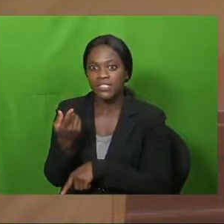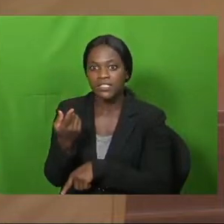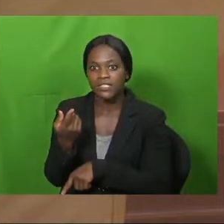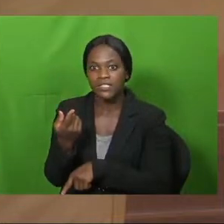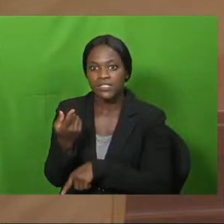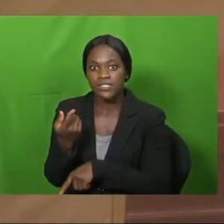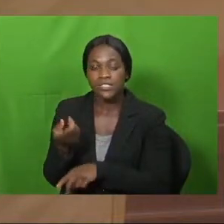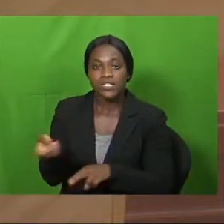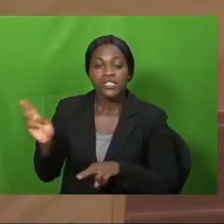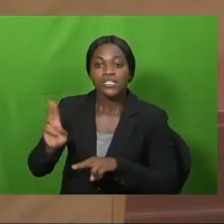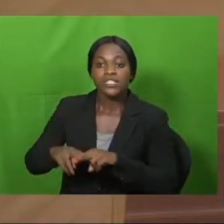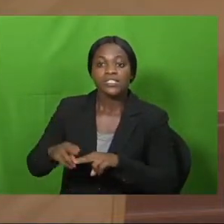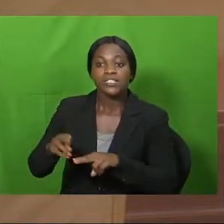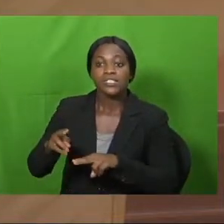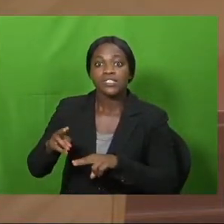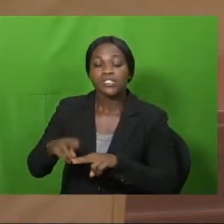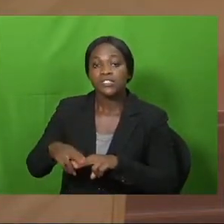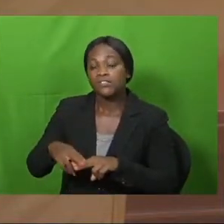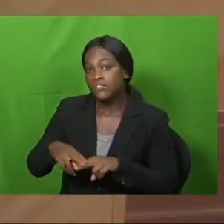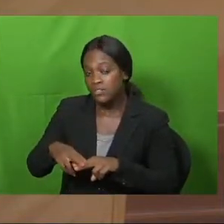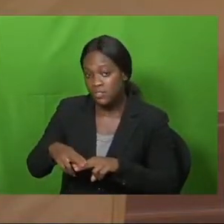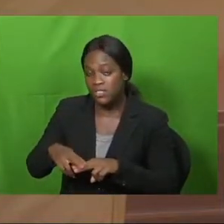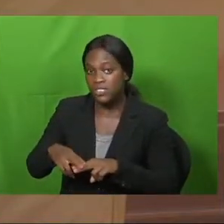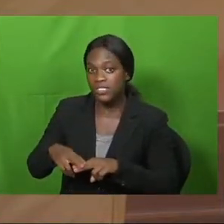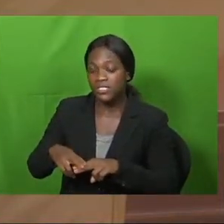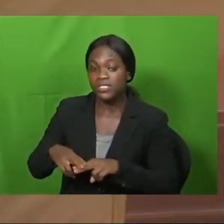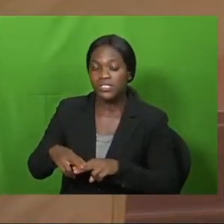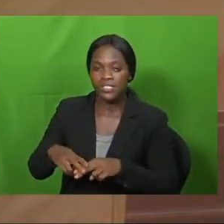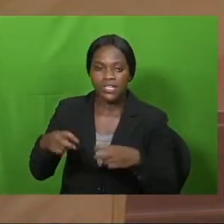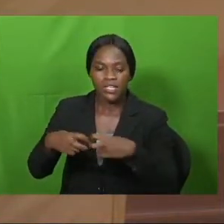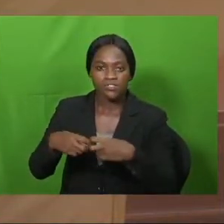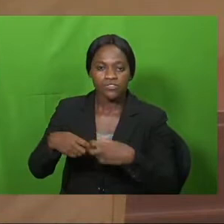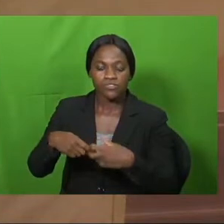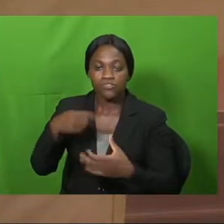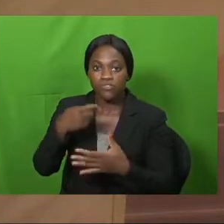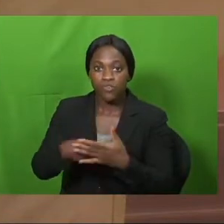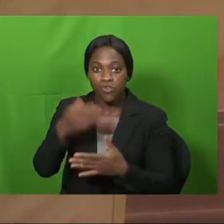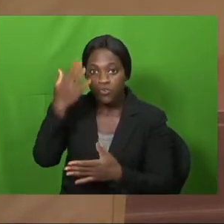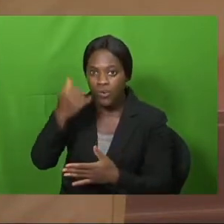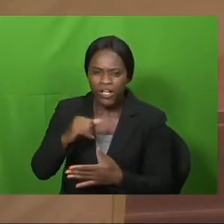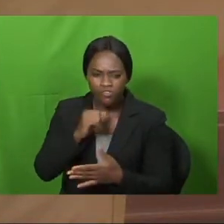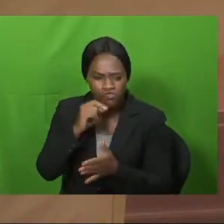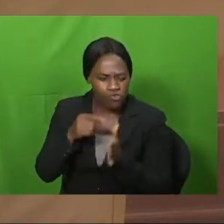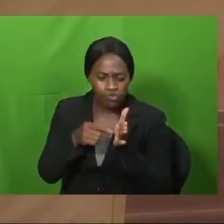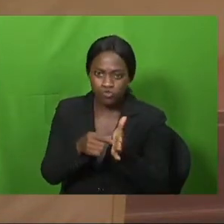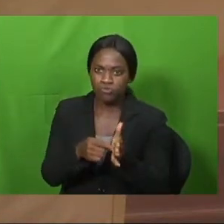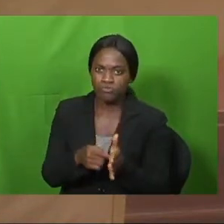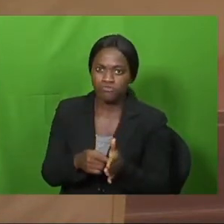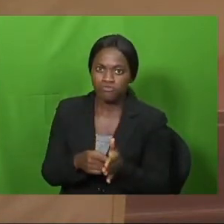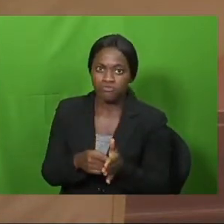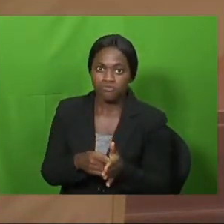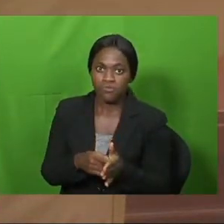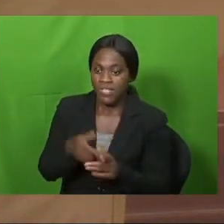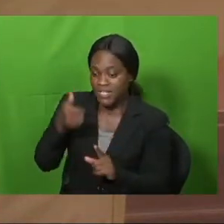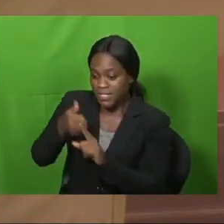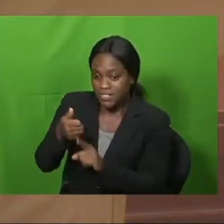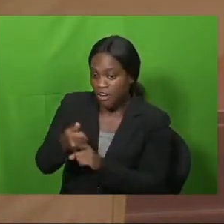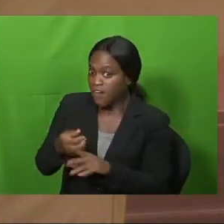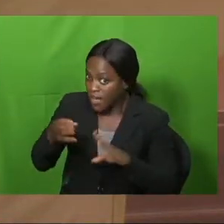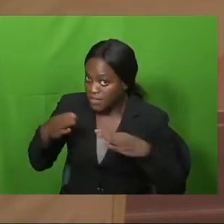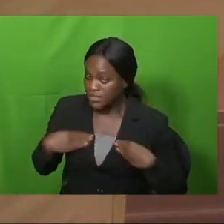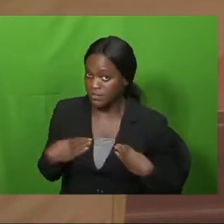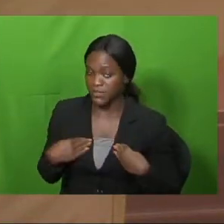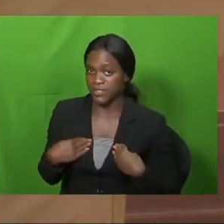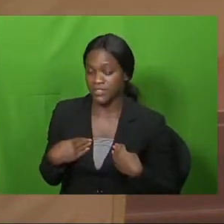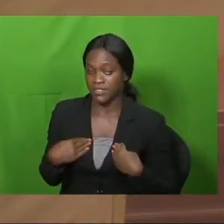tariffs because the tariffs are not reflective. It's in his own statement. He admitted it. Not only that, they admitted